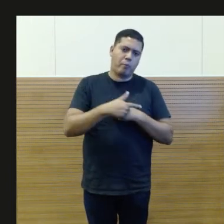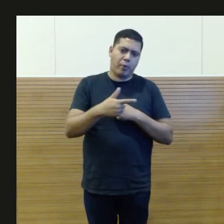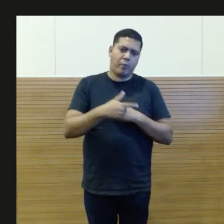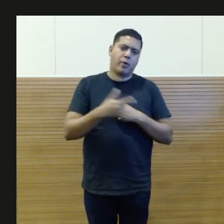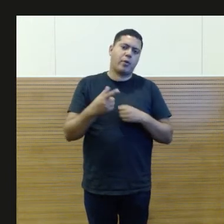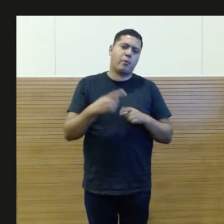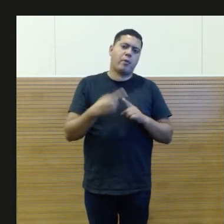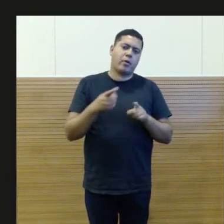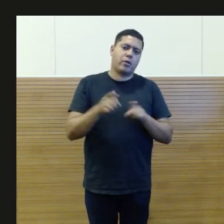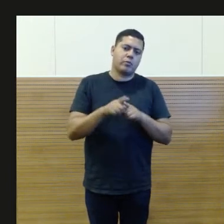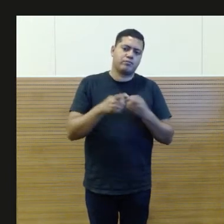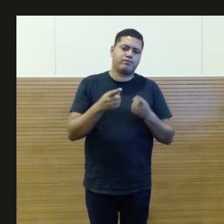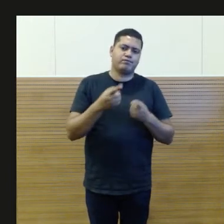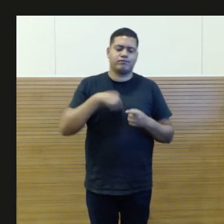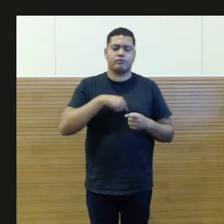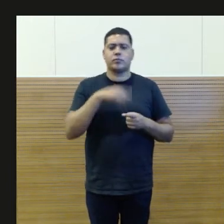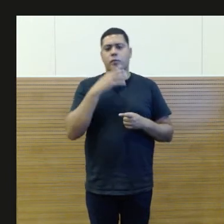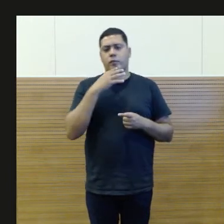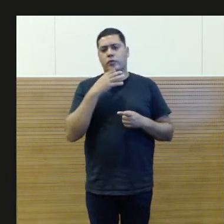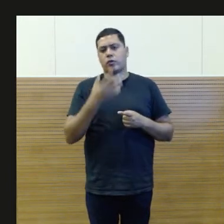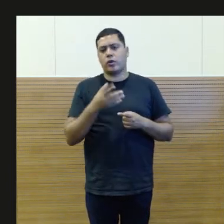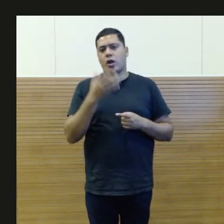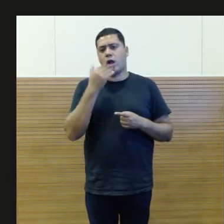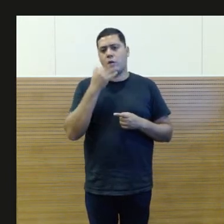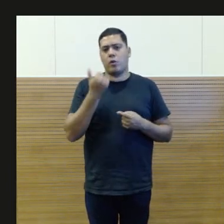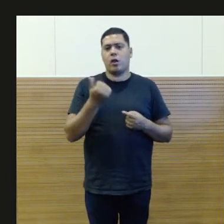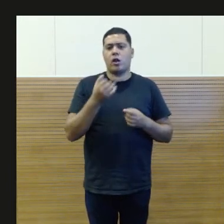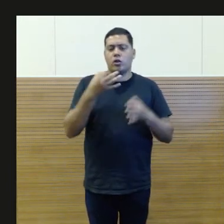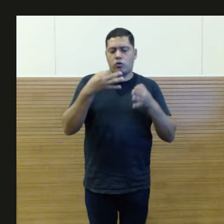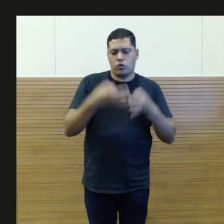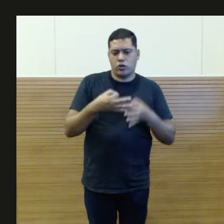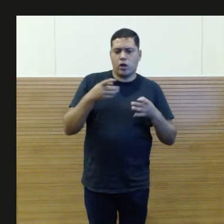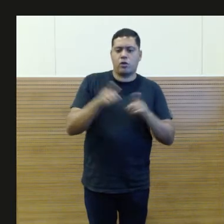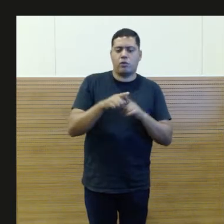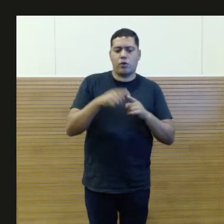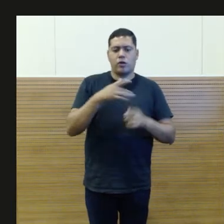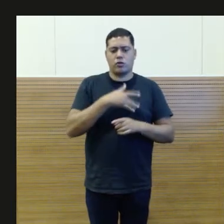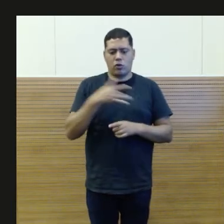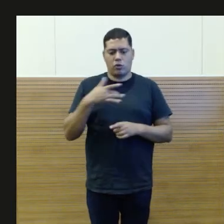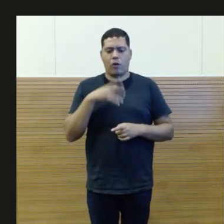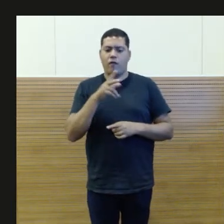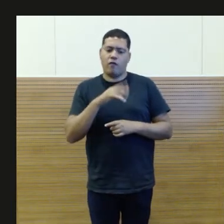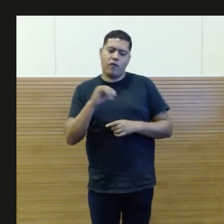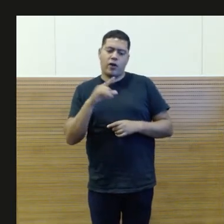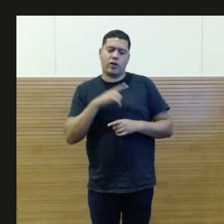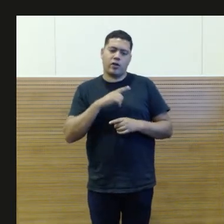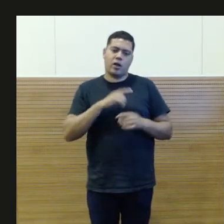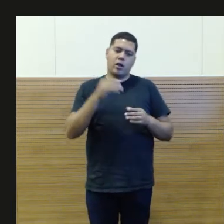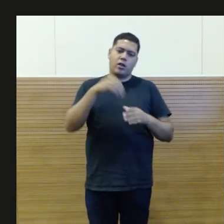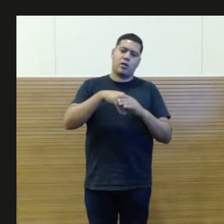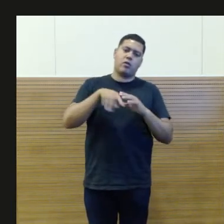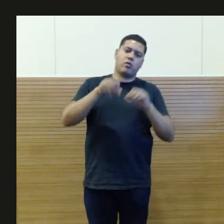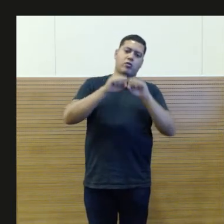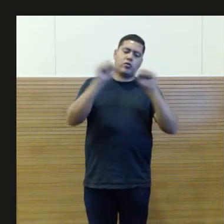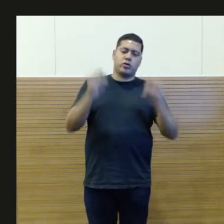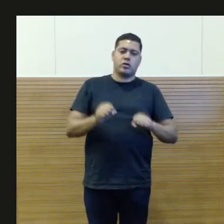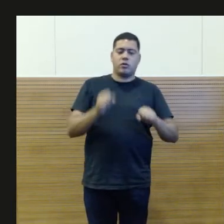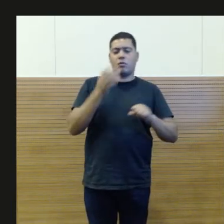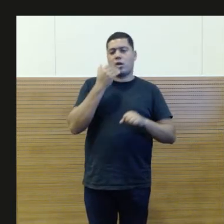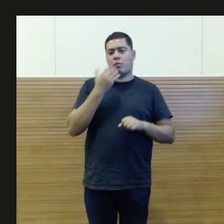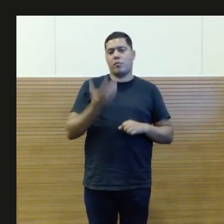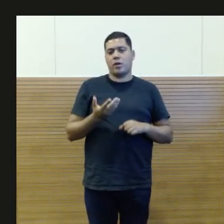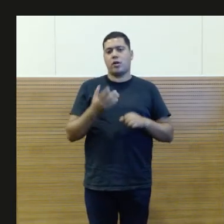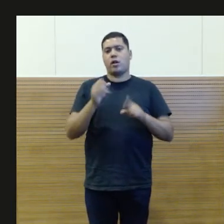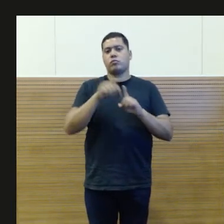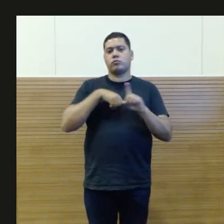So besides the guide, we have summarized versions, both of the food guide of Brazilian population as well as the summarized version. We